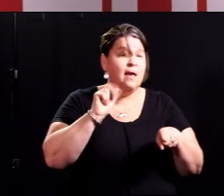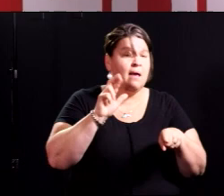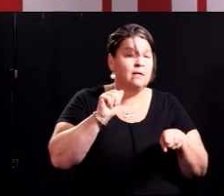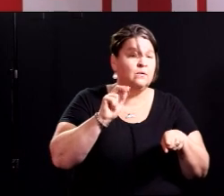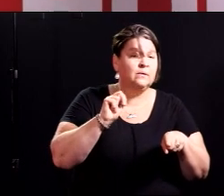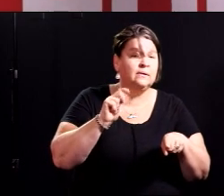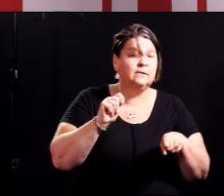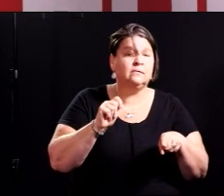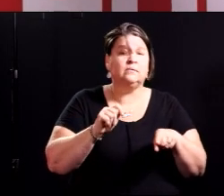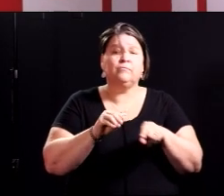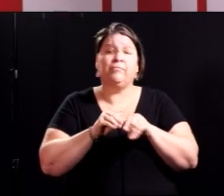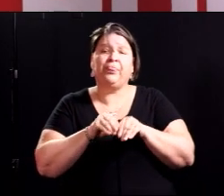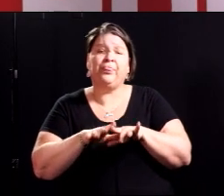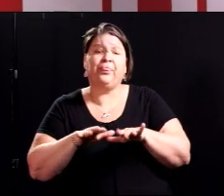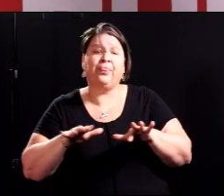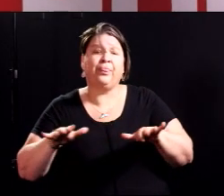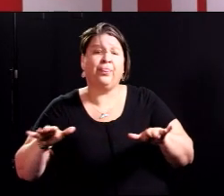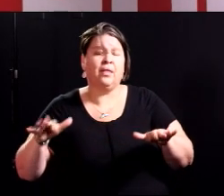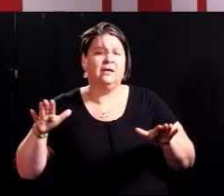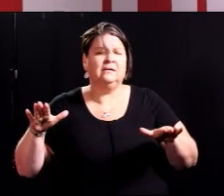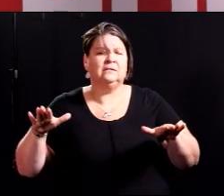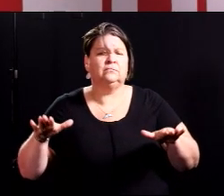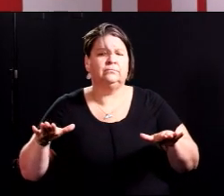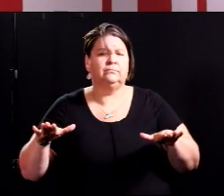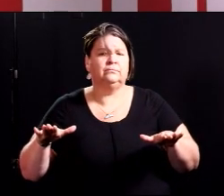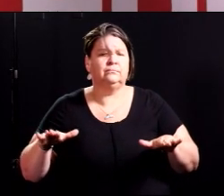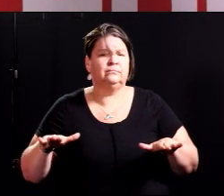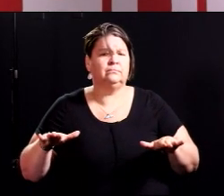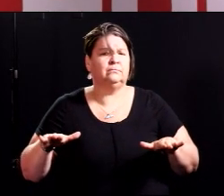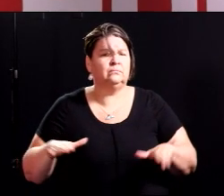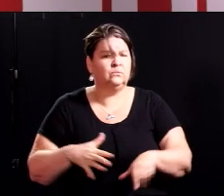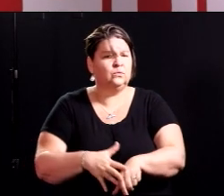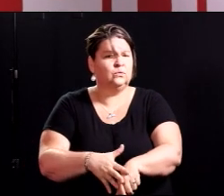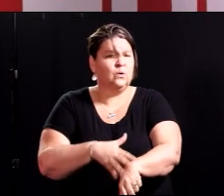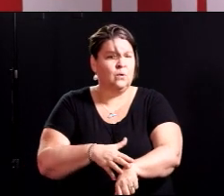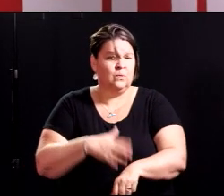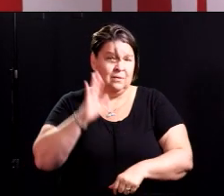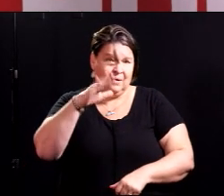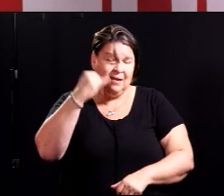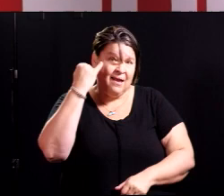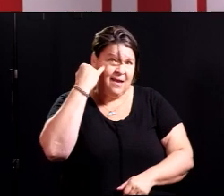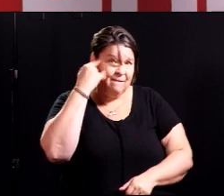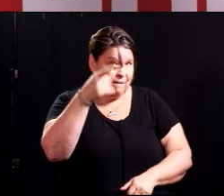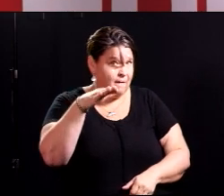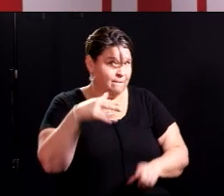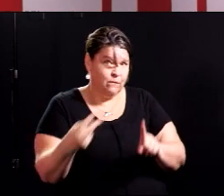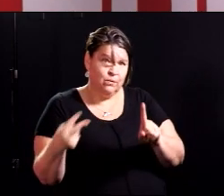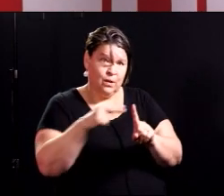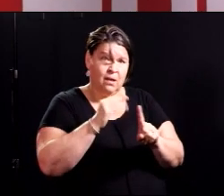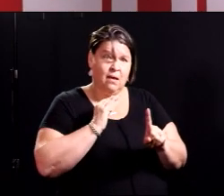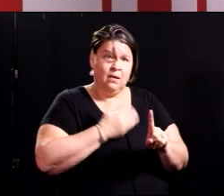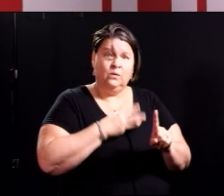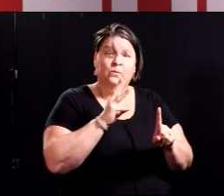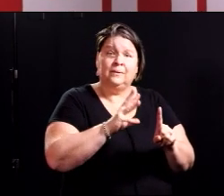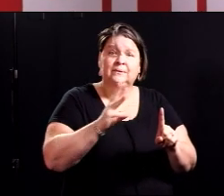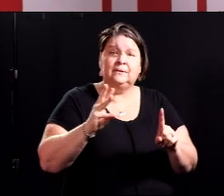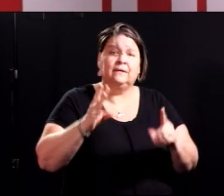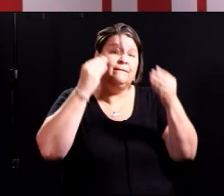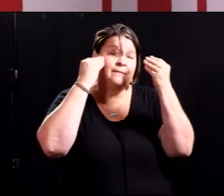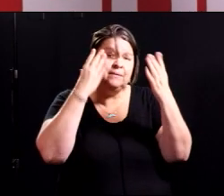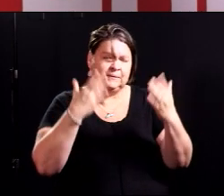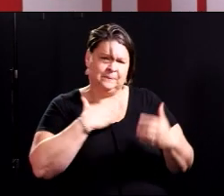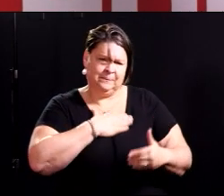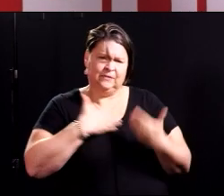COVID-19. If you haven't had a chance to take a look at Tarrant County's website for all the data, please do. It's